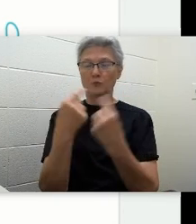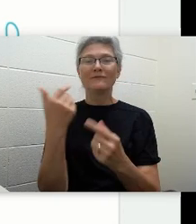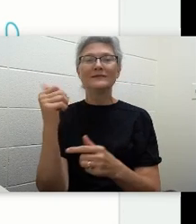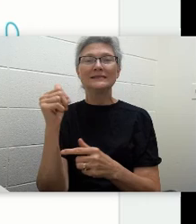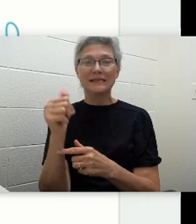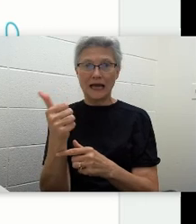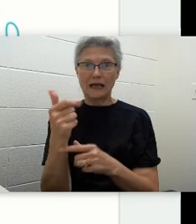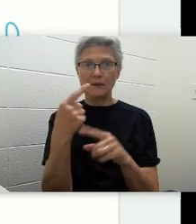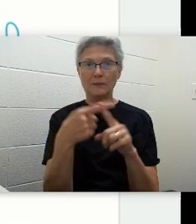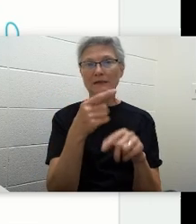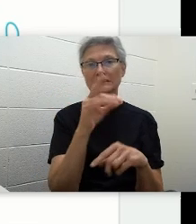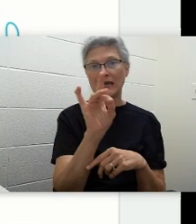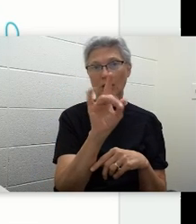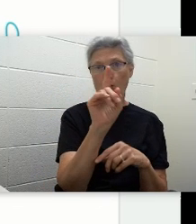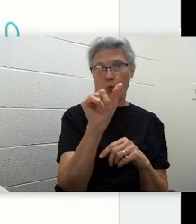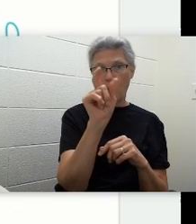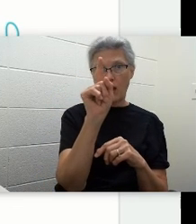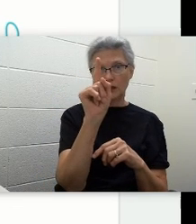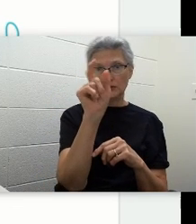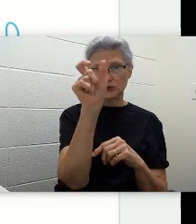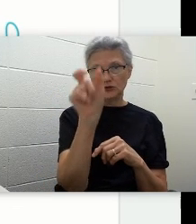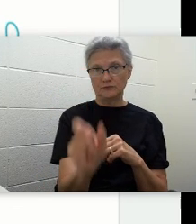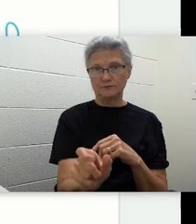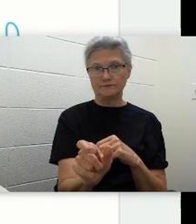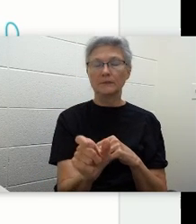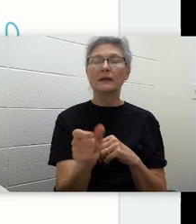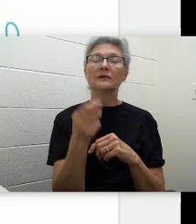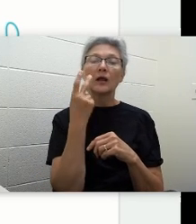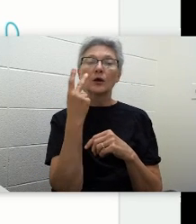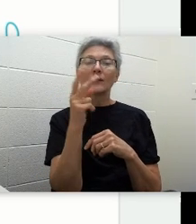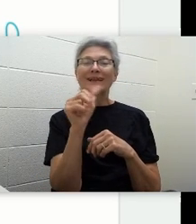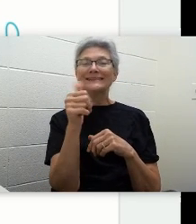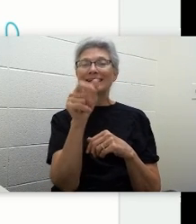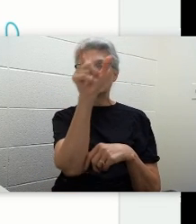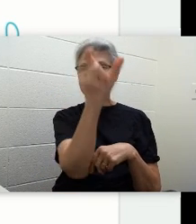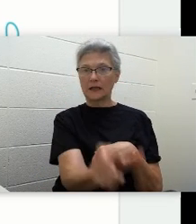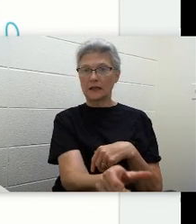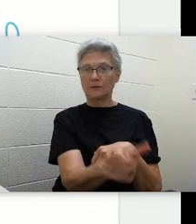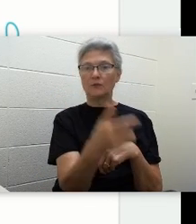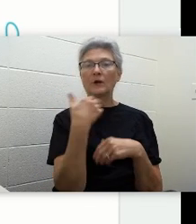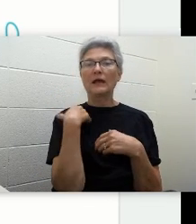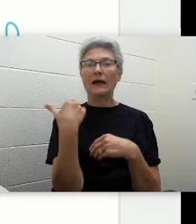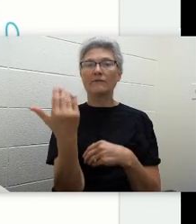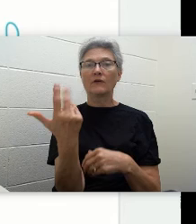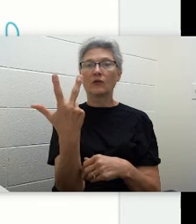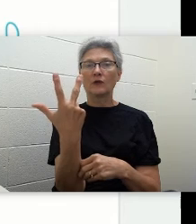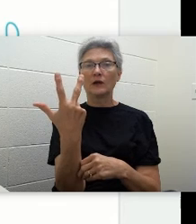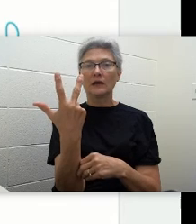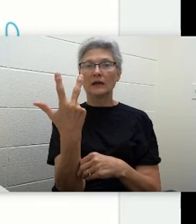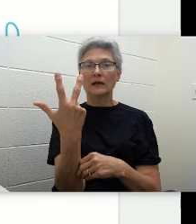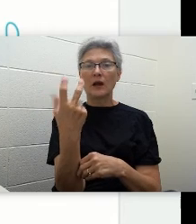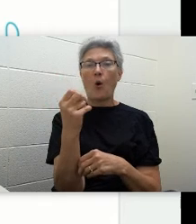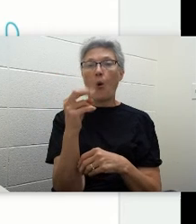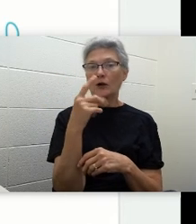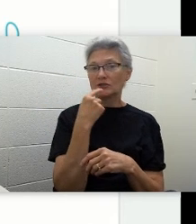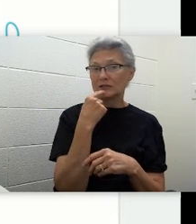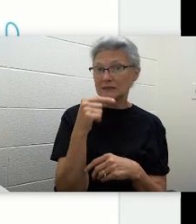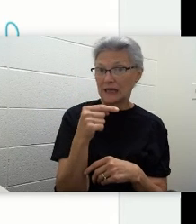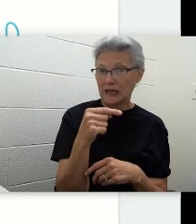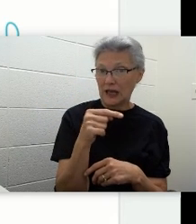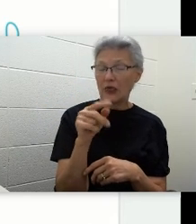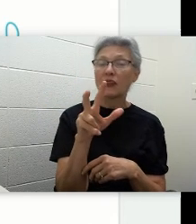and 8 ones. And then let's go ahead and let's look at our tens column. We have 3, or I should